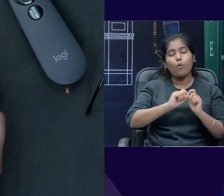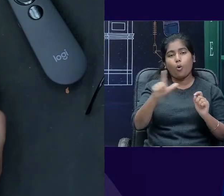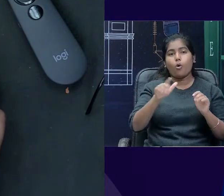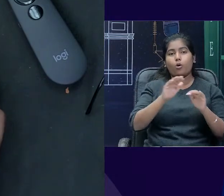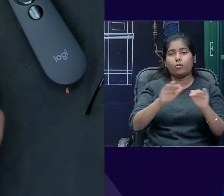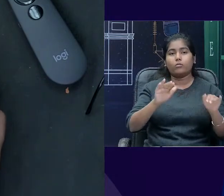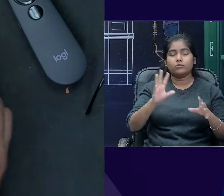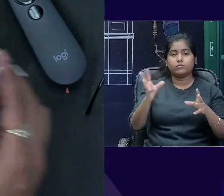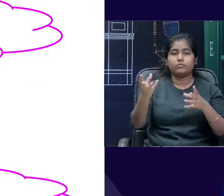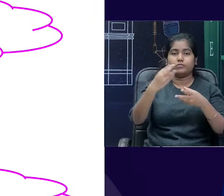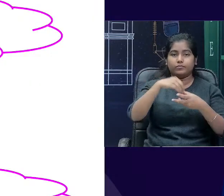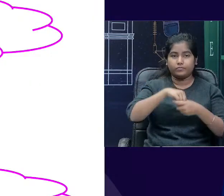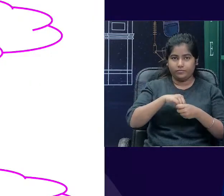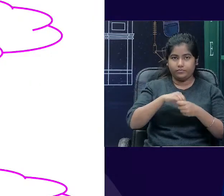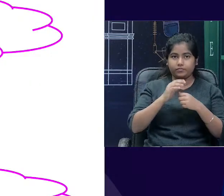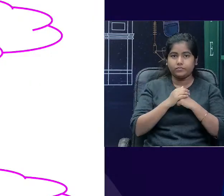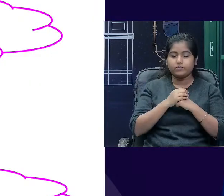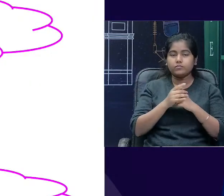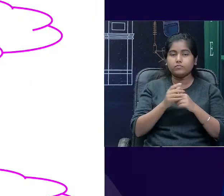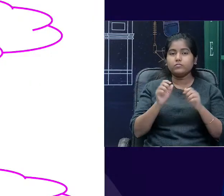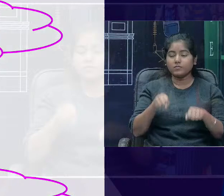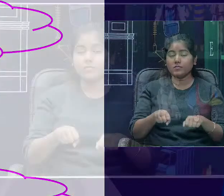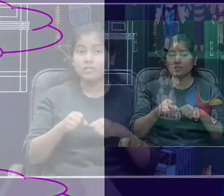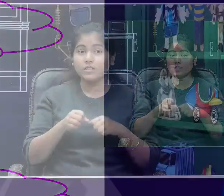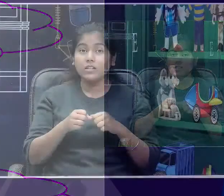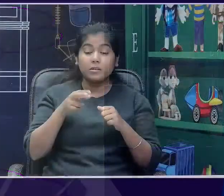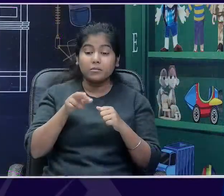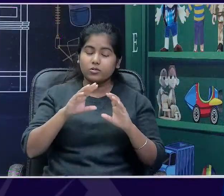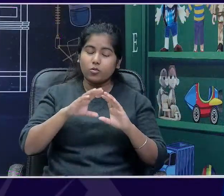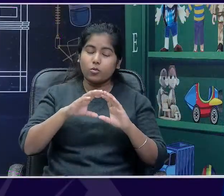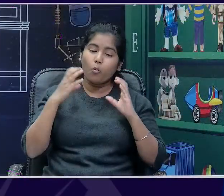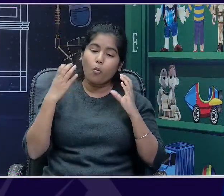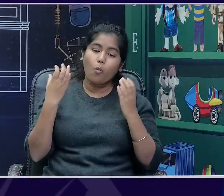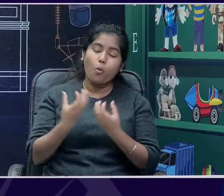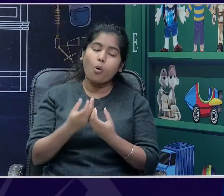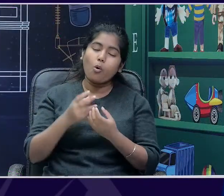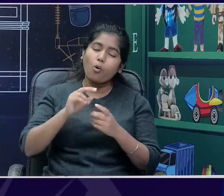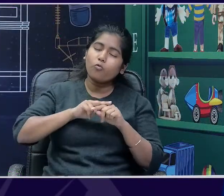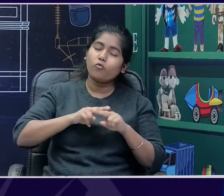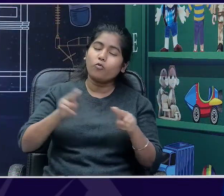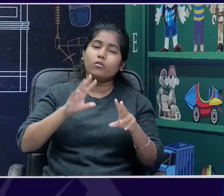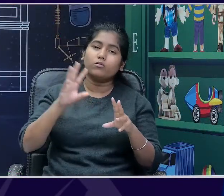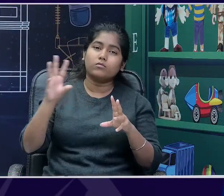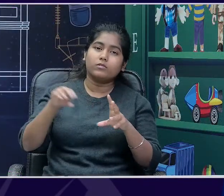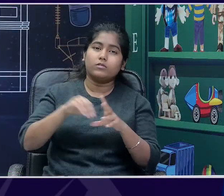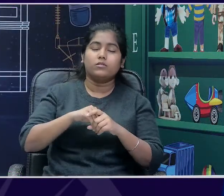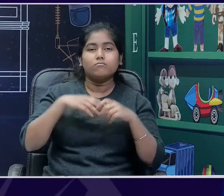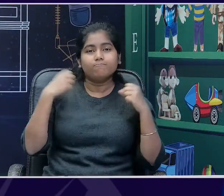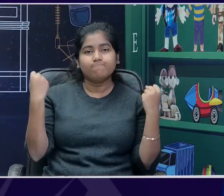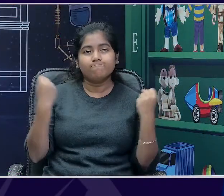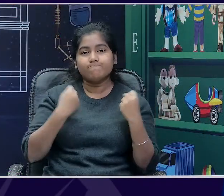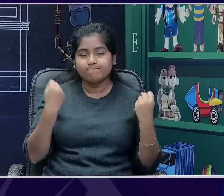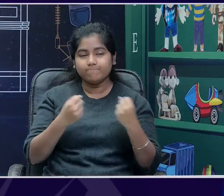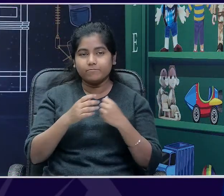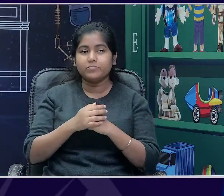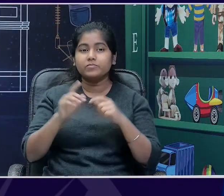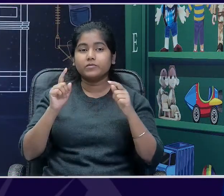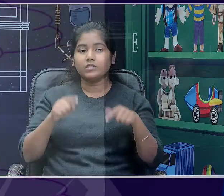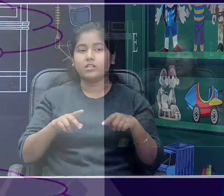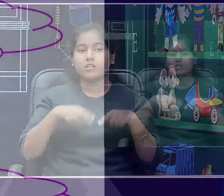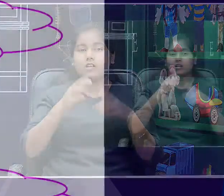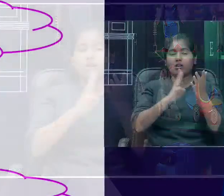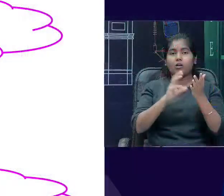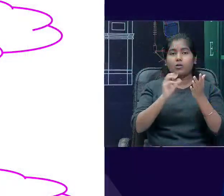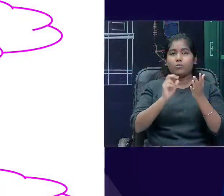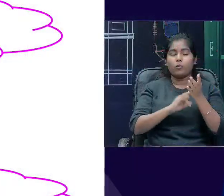in our classroom. Right. This is a collective effort of the entire class. Yeah. Then trunk. Next is monster. A creature that